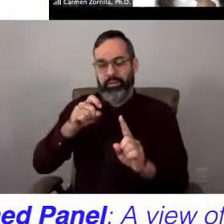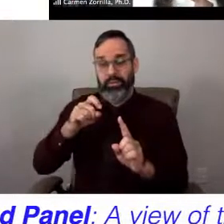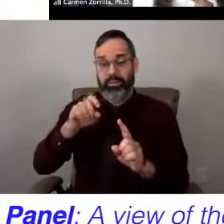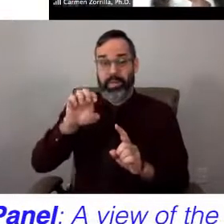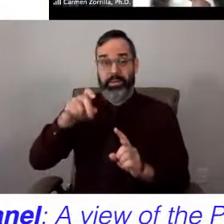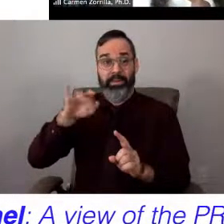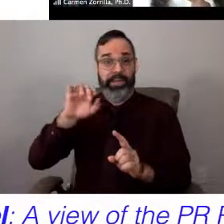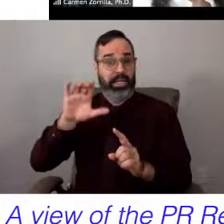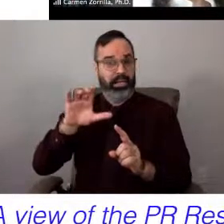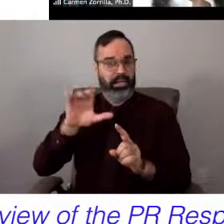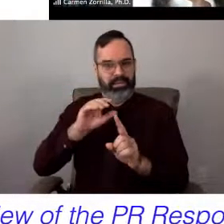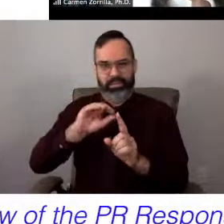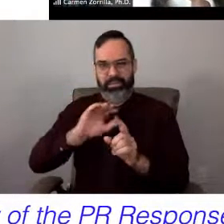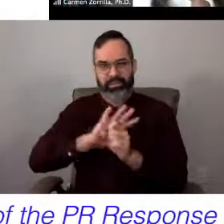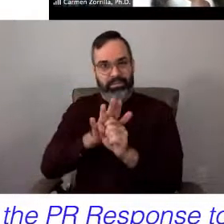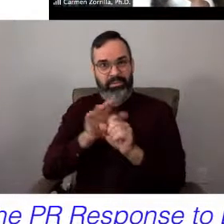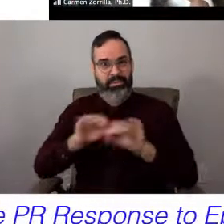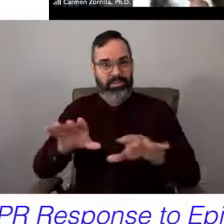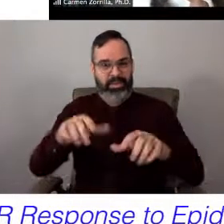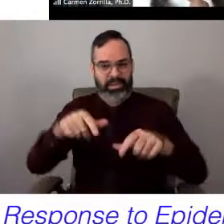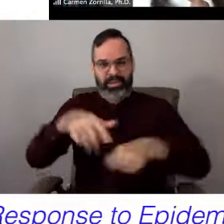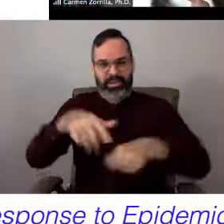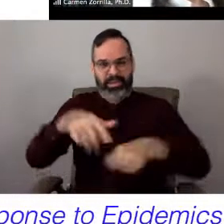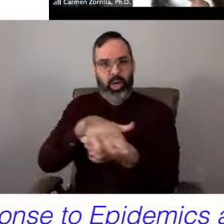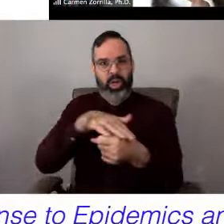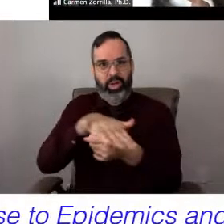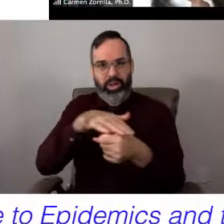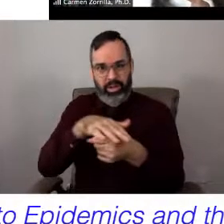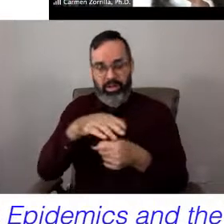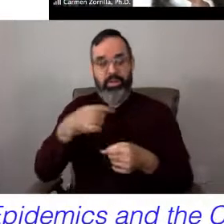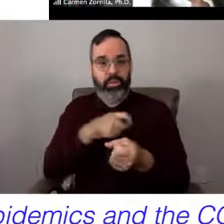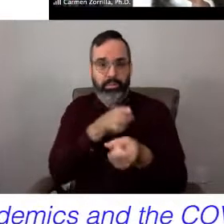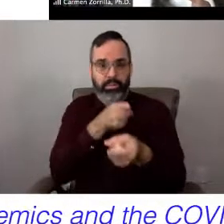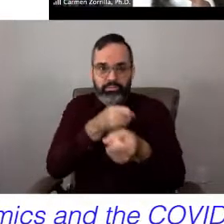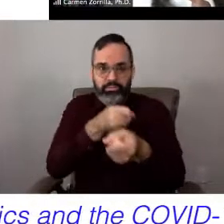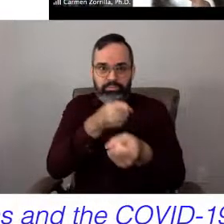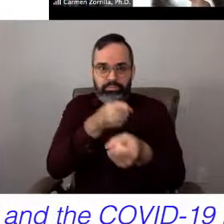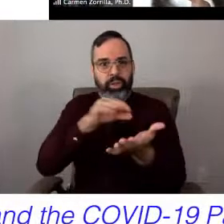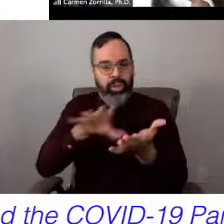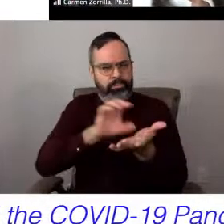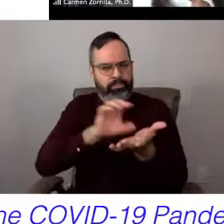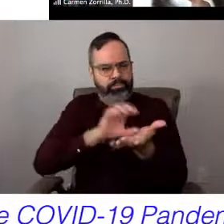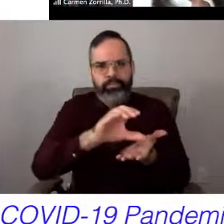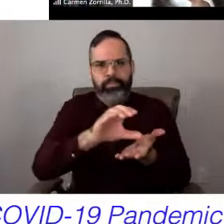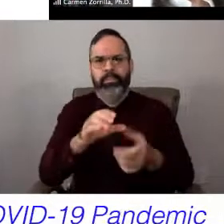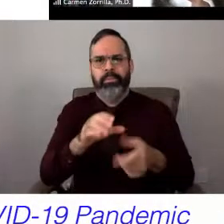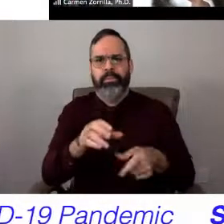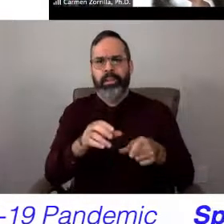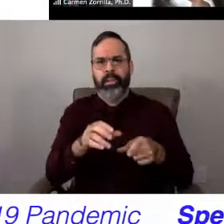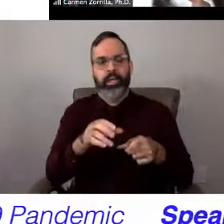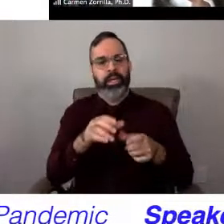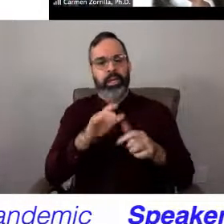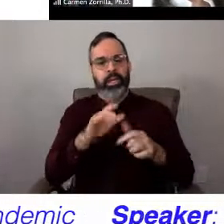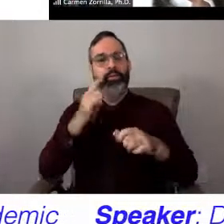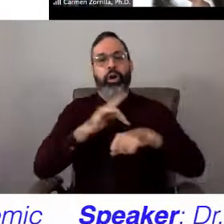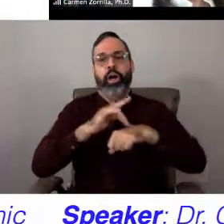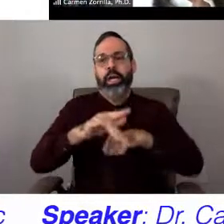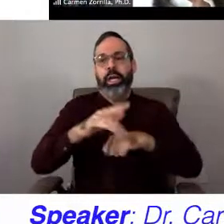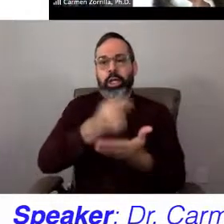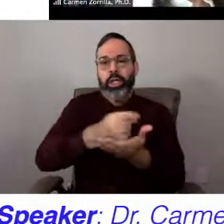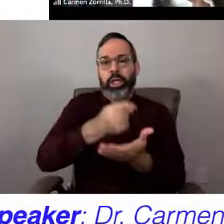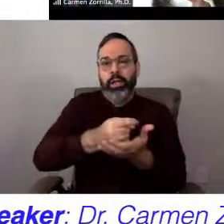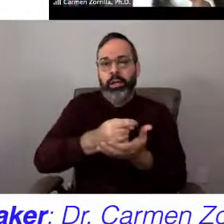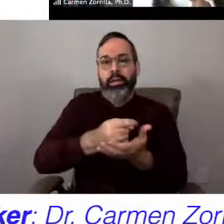have NIH-sponsored studies that include early treatment. This is a study called